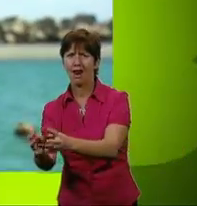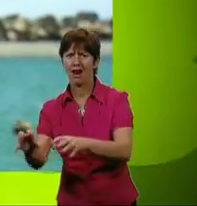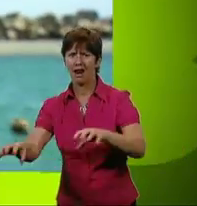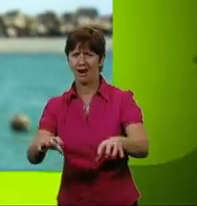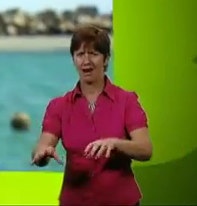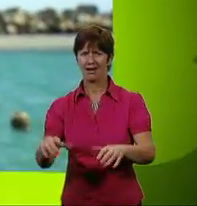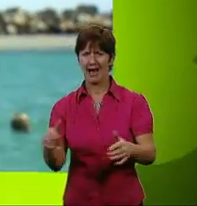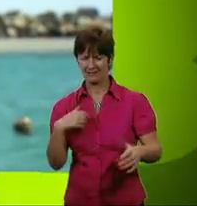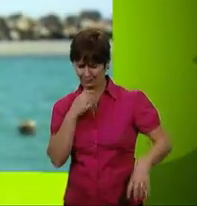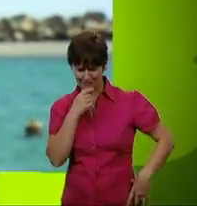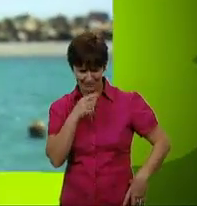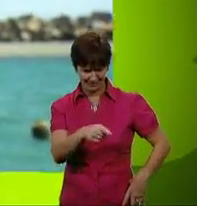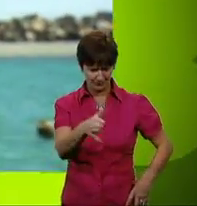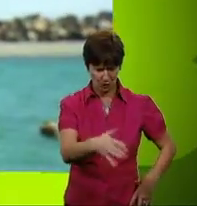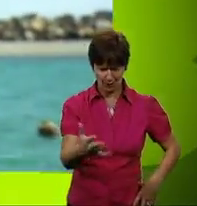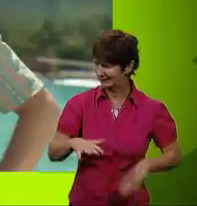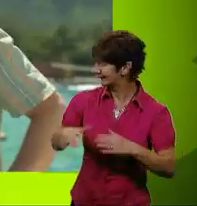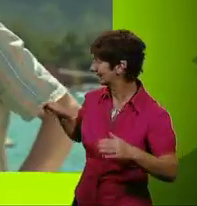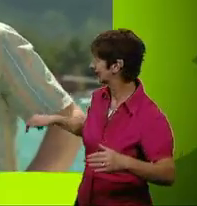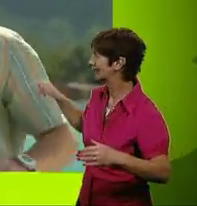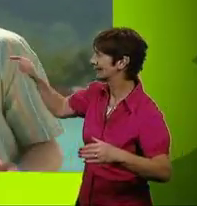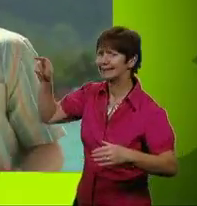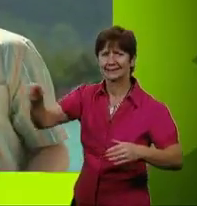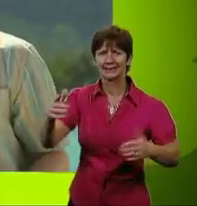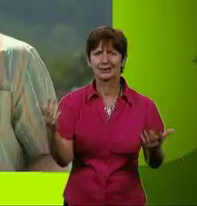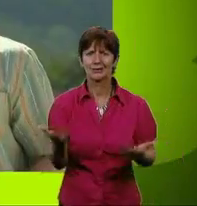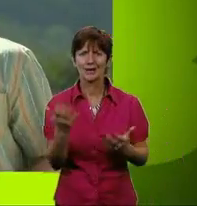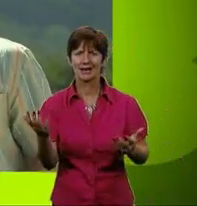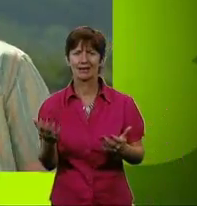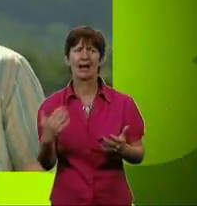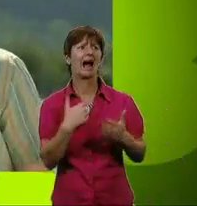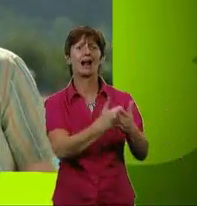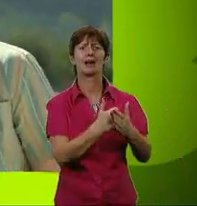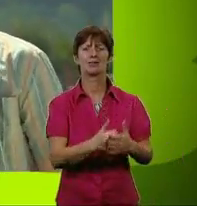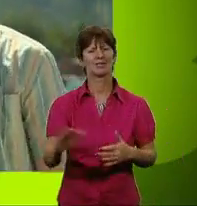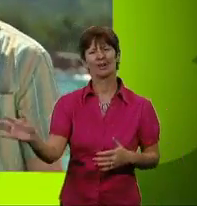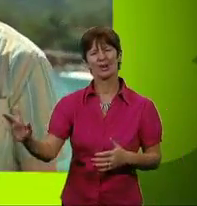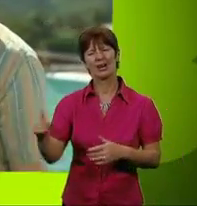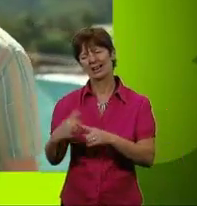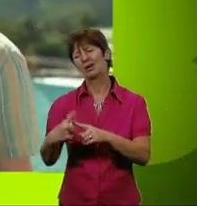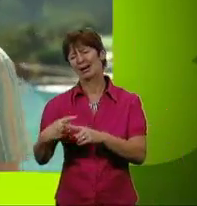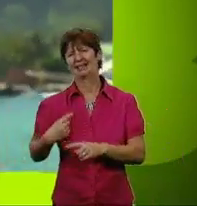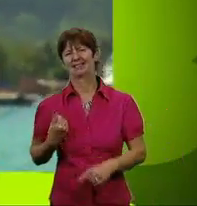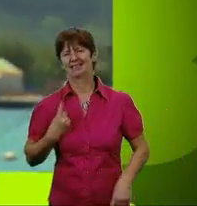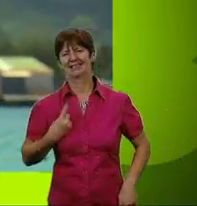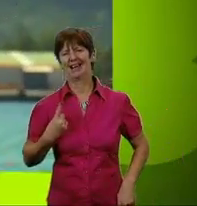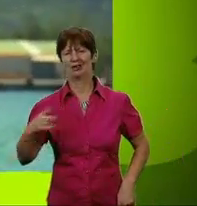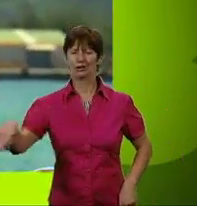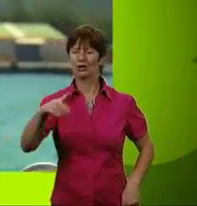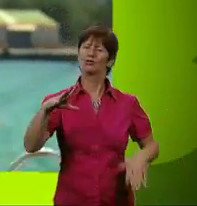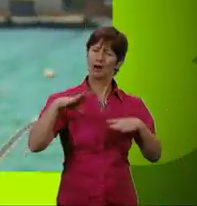and work out which bits came from where. I'll help. Probably quicker if I do it myself. You go and enjoy the rest of your day